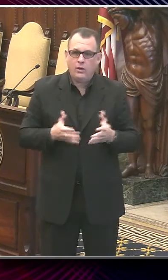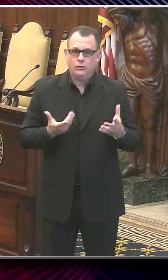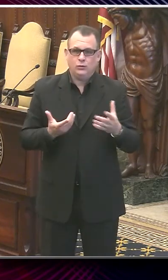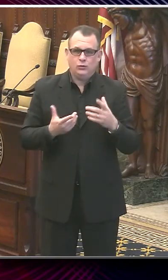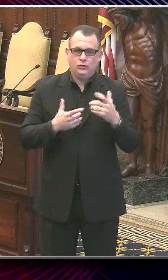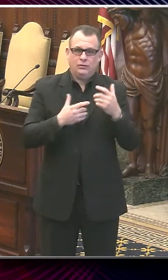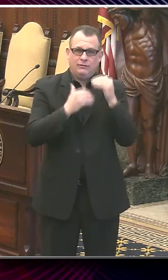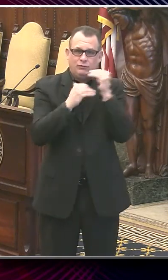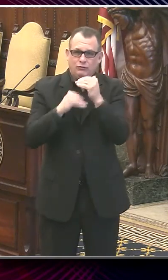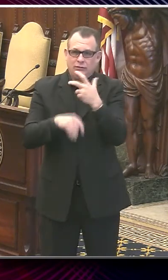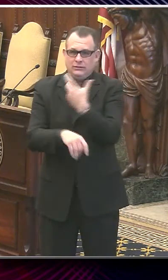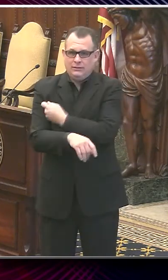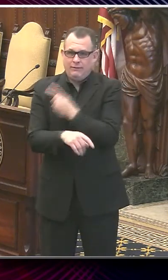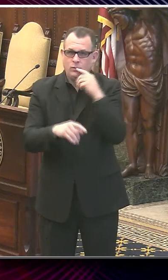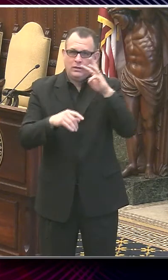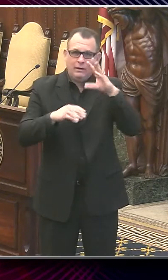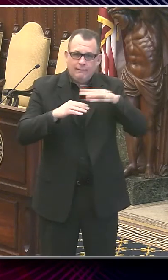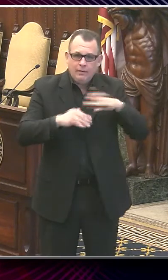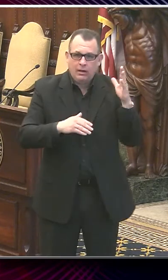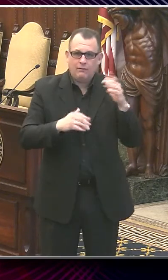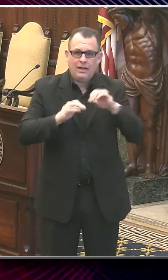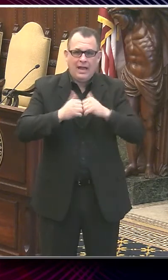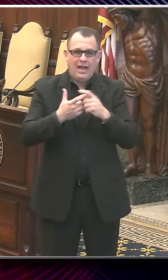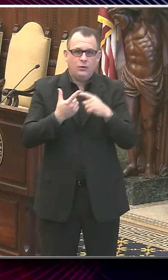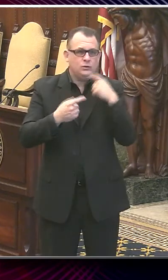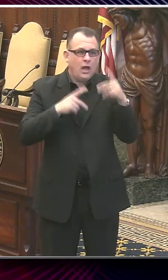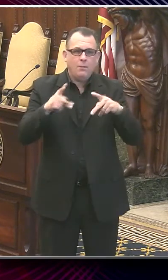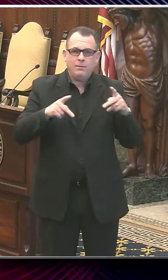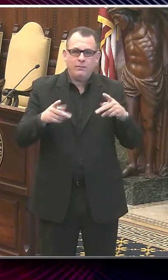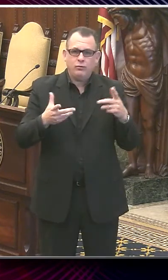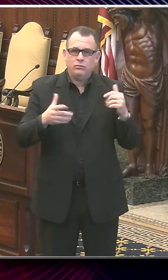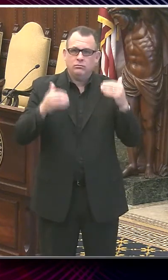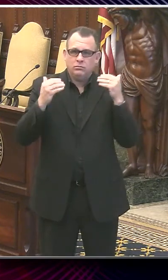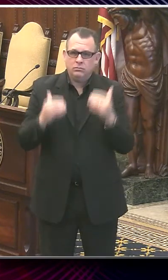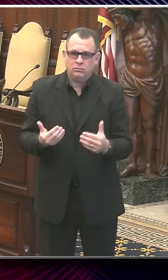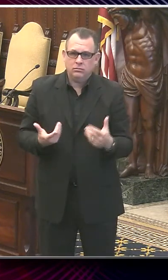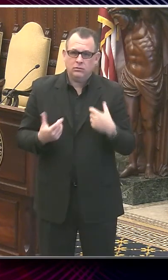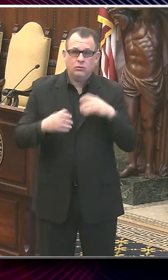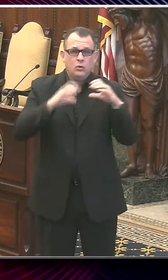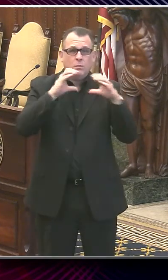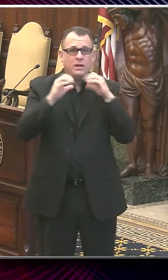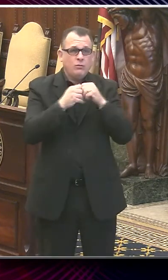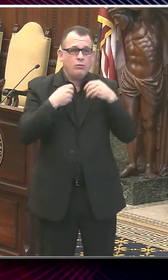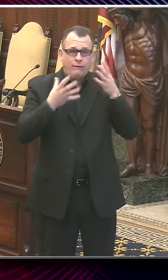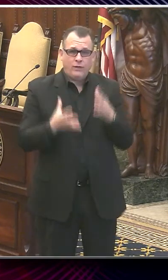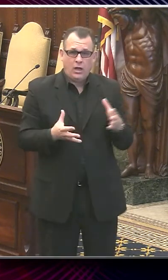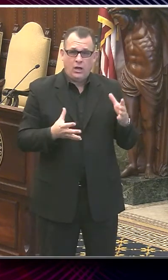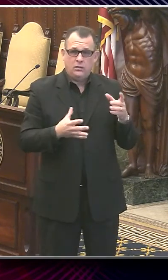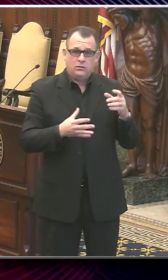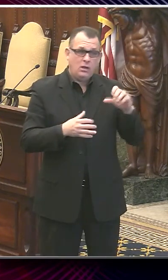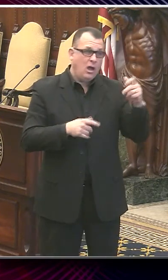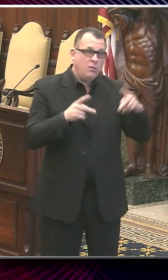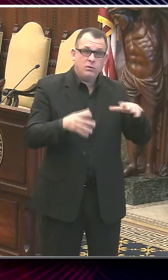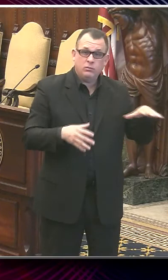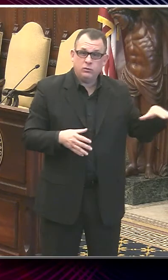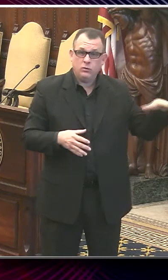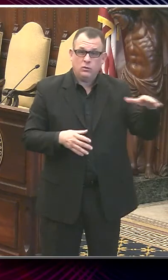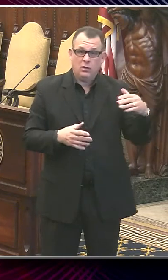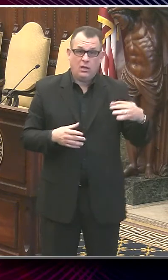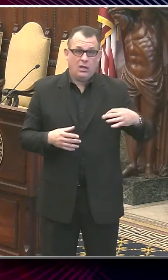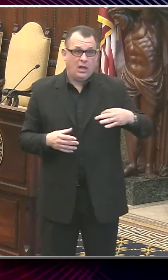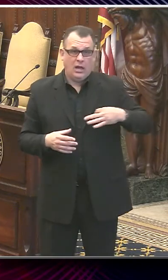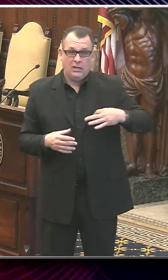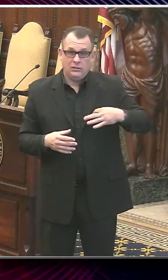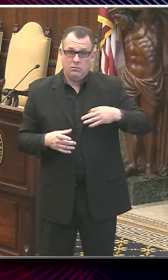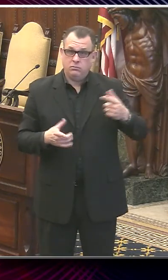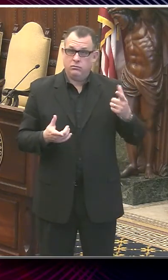for 65 and older, or how does that work? No, we're communicating to providers to say that these other people who are currently eligible are still